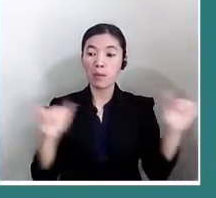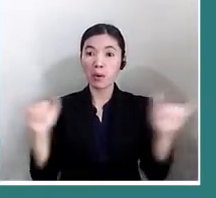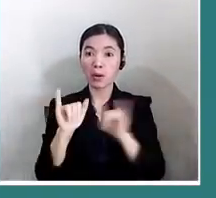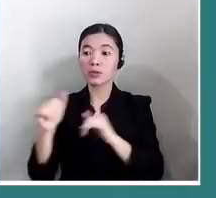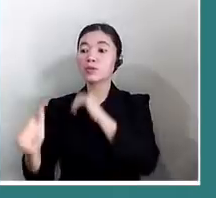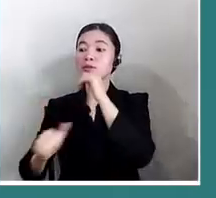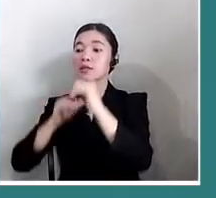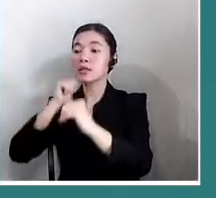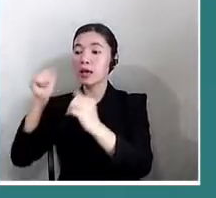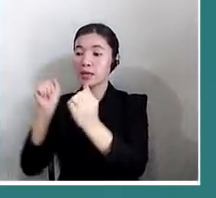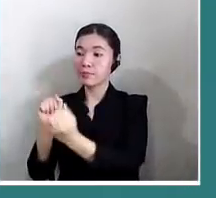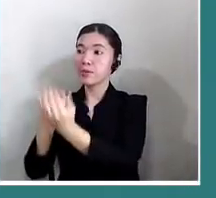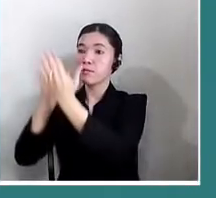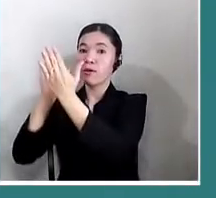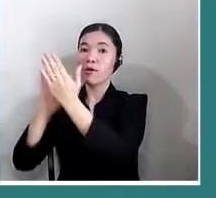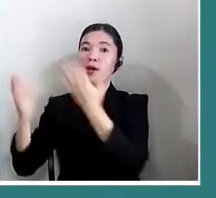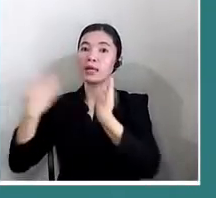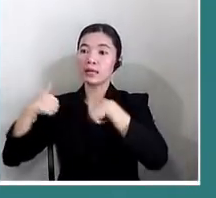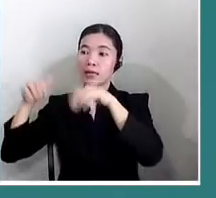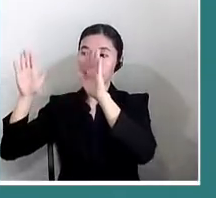the angels of God.